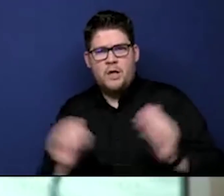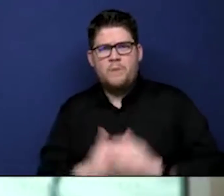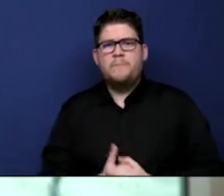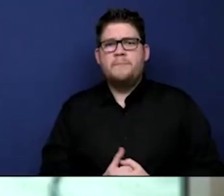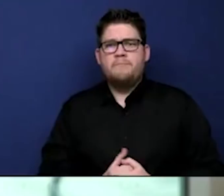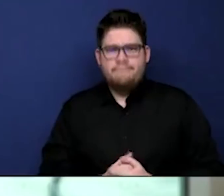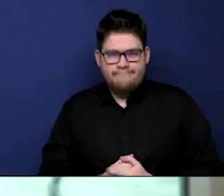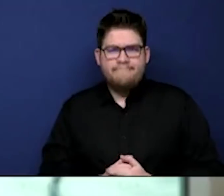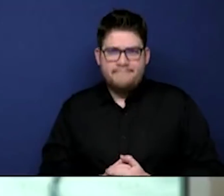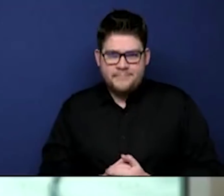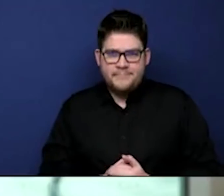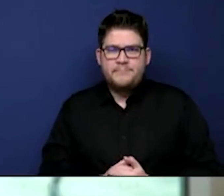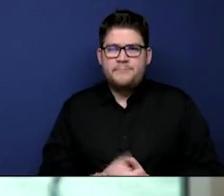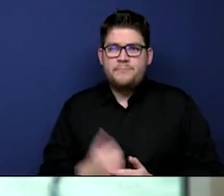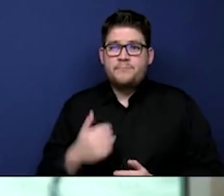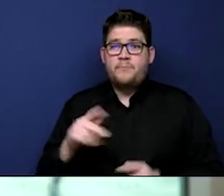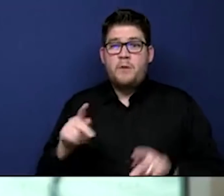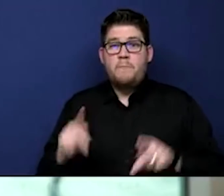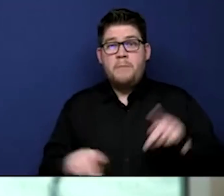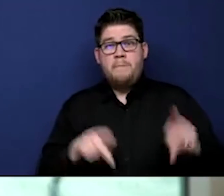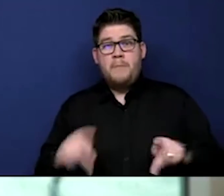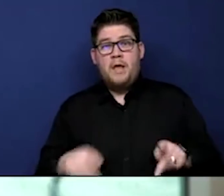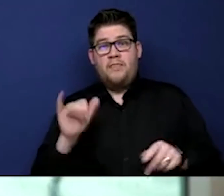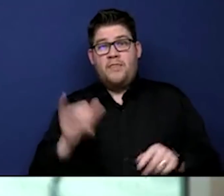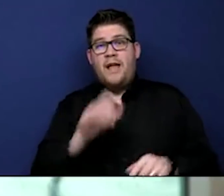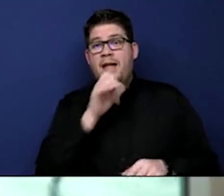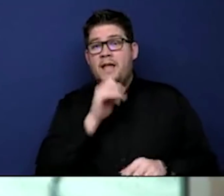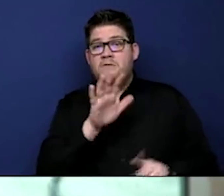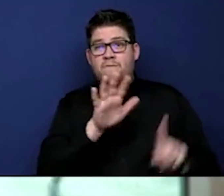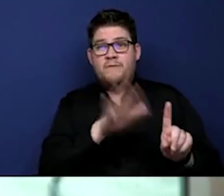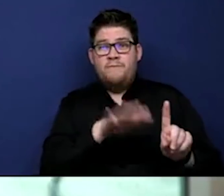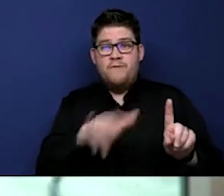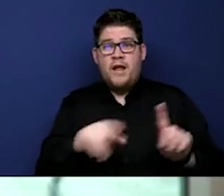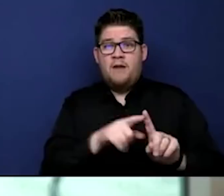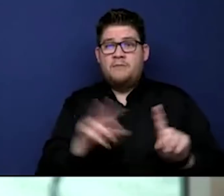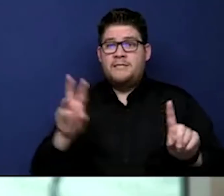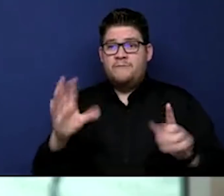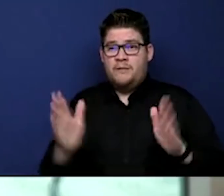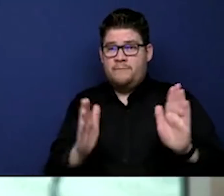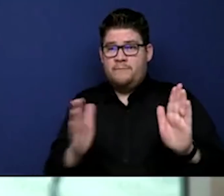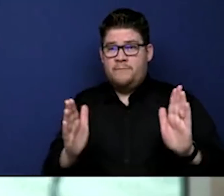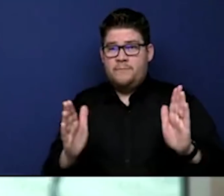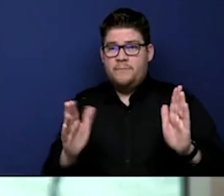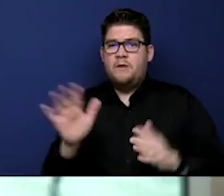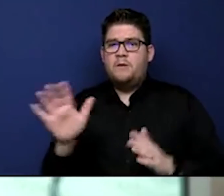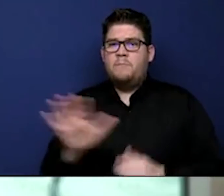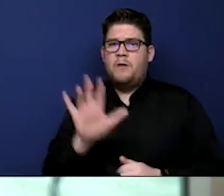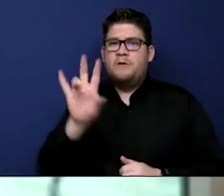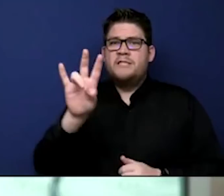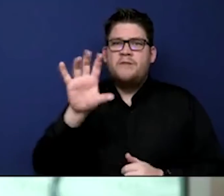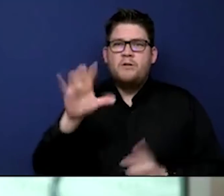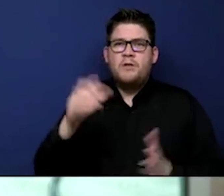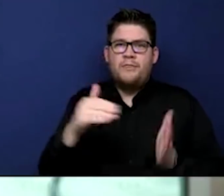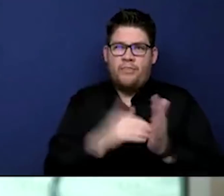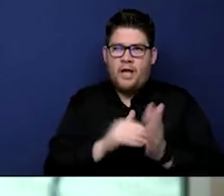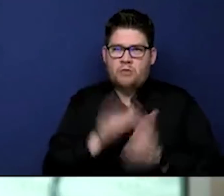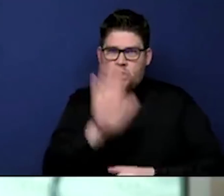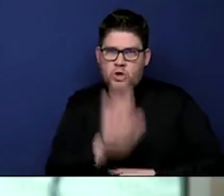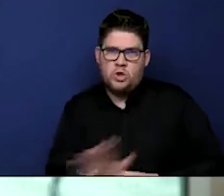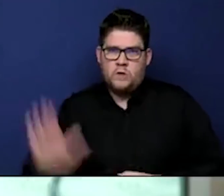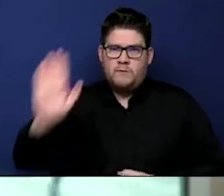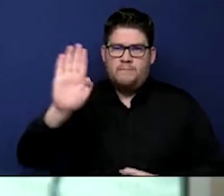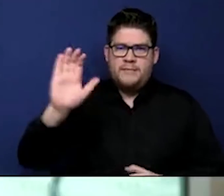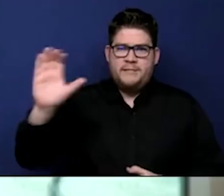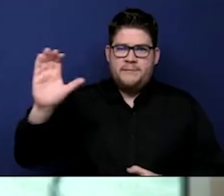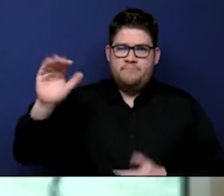about 700,000 people in the province between the ages of 55 and 65. So as you can tell, we do not